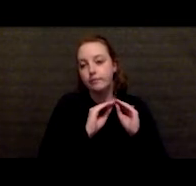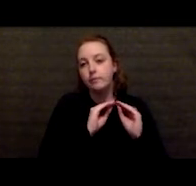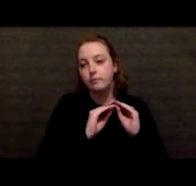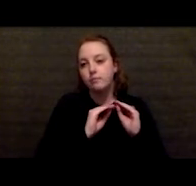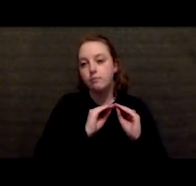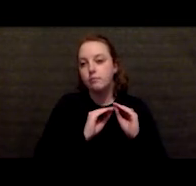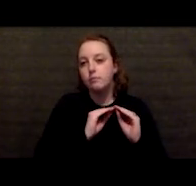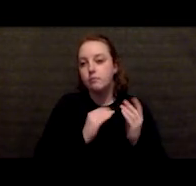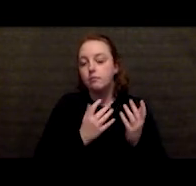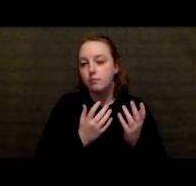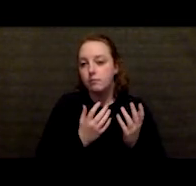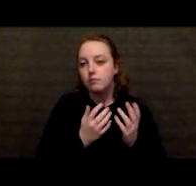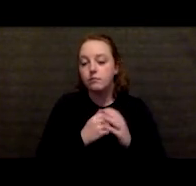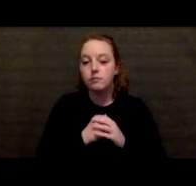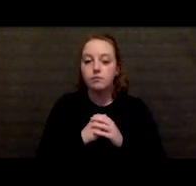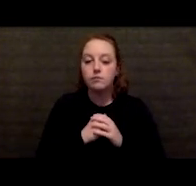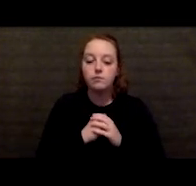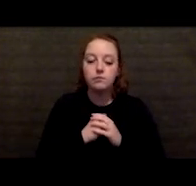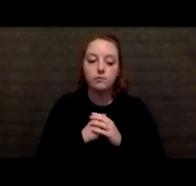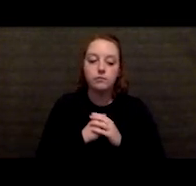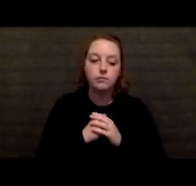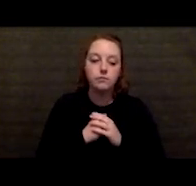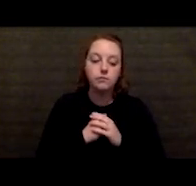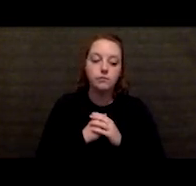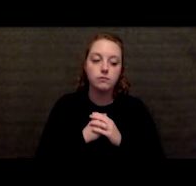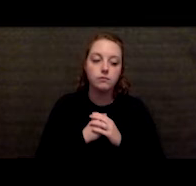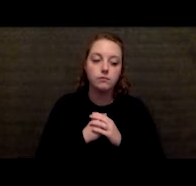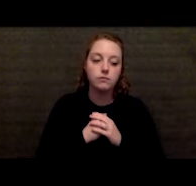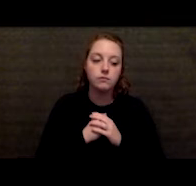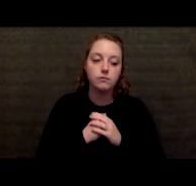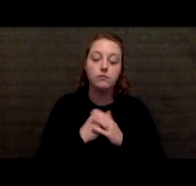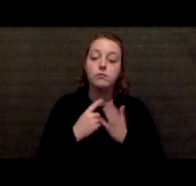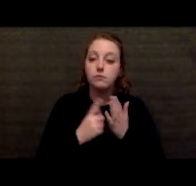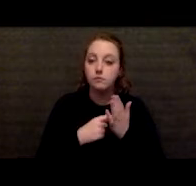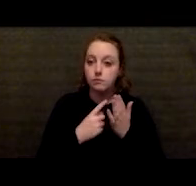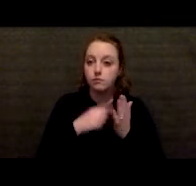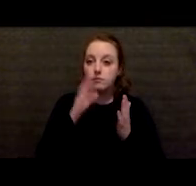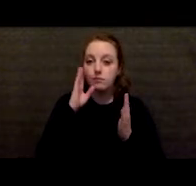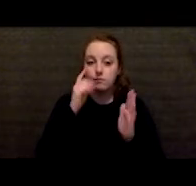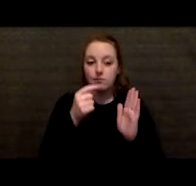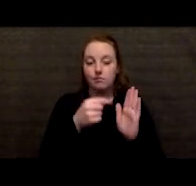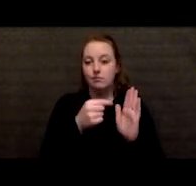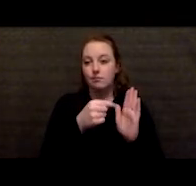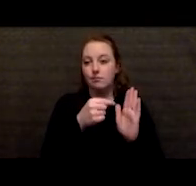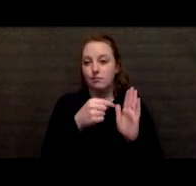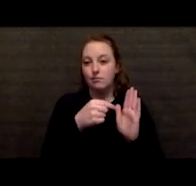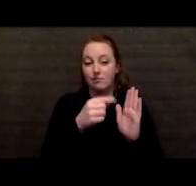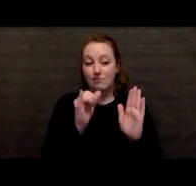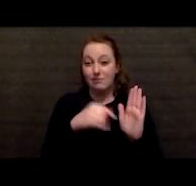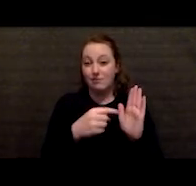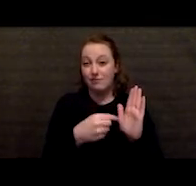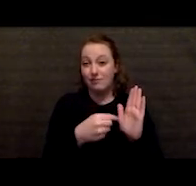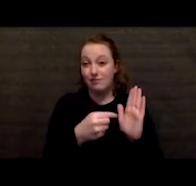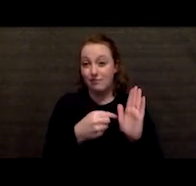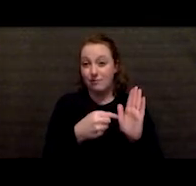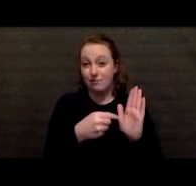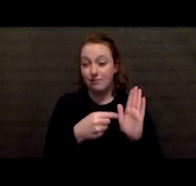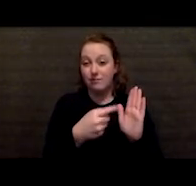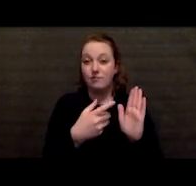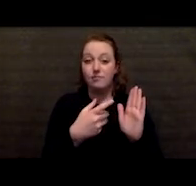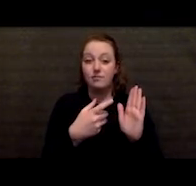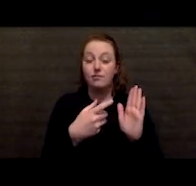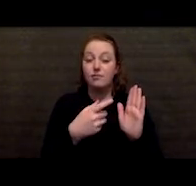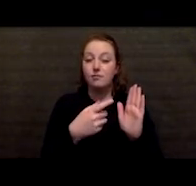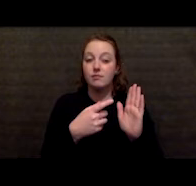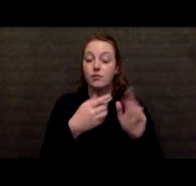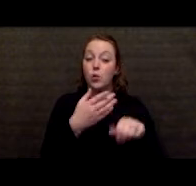oftentimes, you'll identify a piece like that because it's so expensive to redo that versus renovate it. I don't